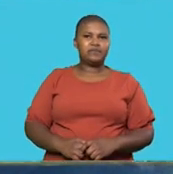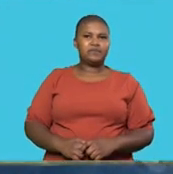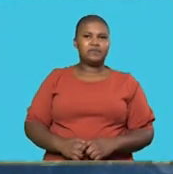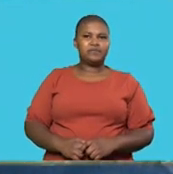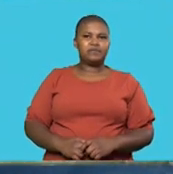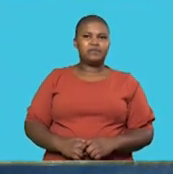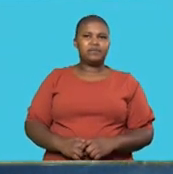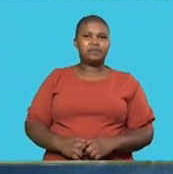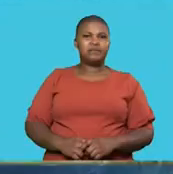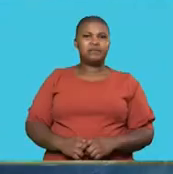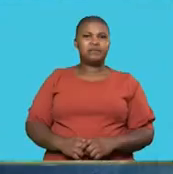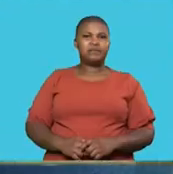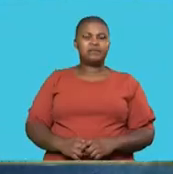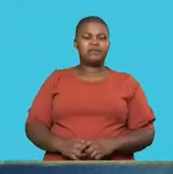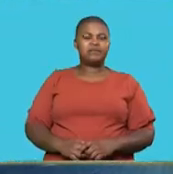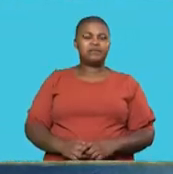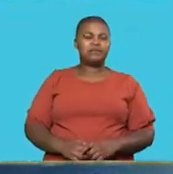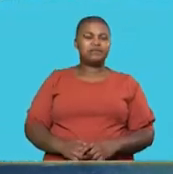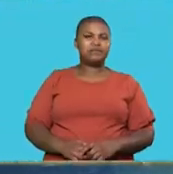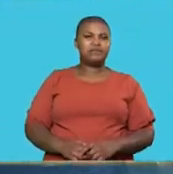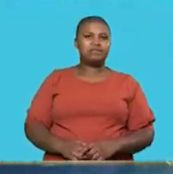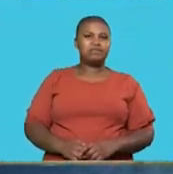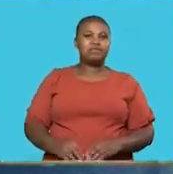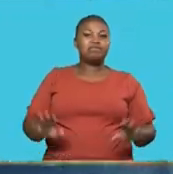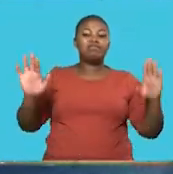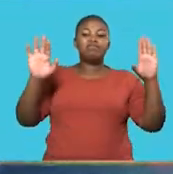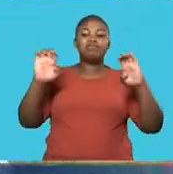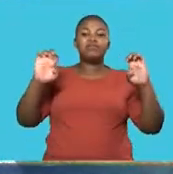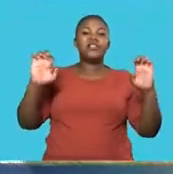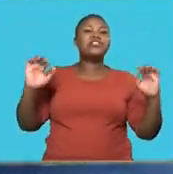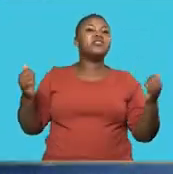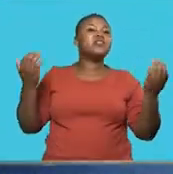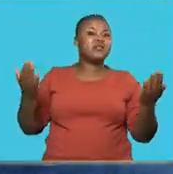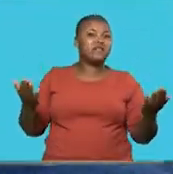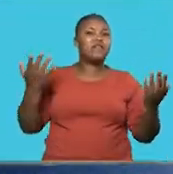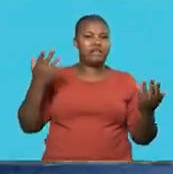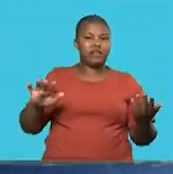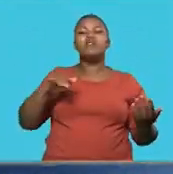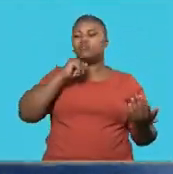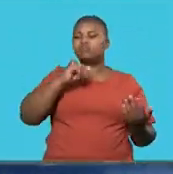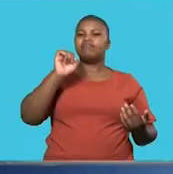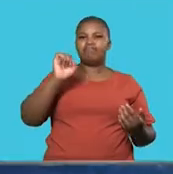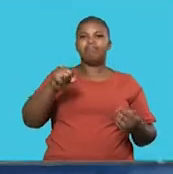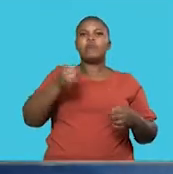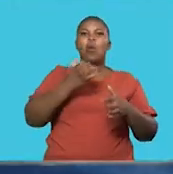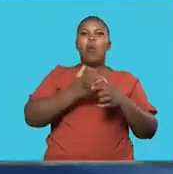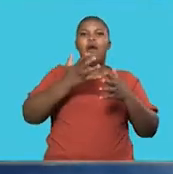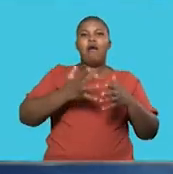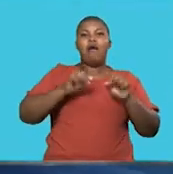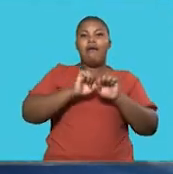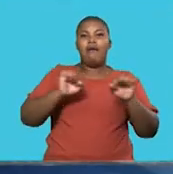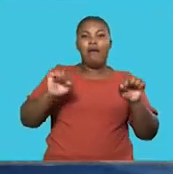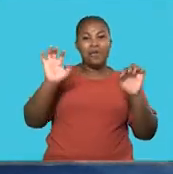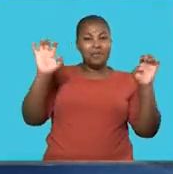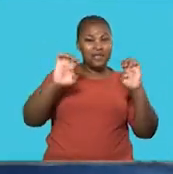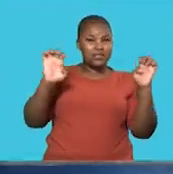Kantoro ya ditshebeletso tsa tshwanyetso ya Johannesburg e netefaditse gore ba sebetsi ba yona ba fumane setopo se isong go